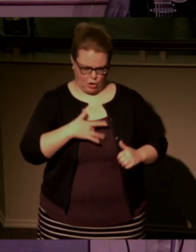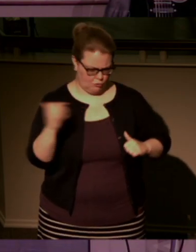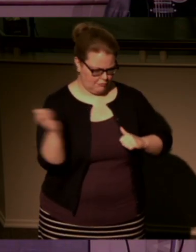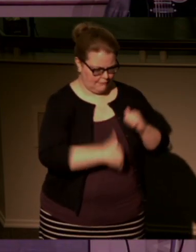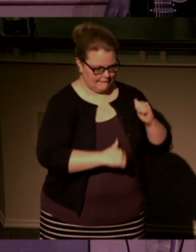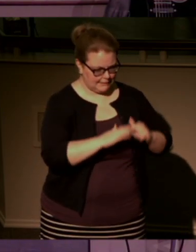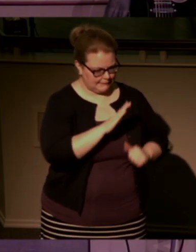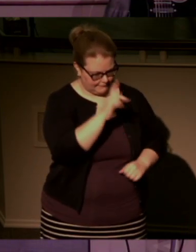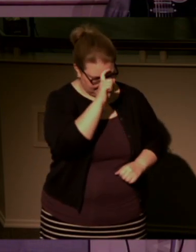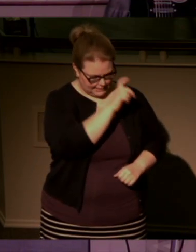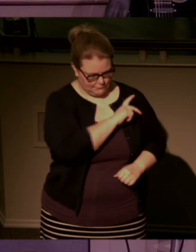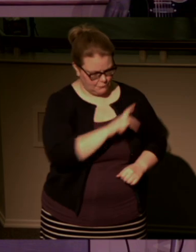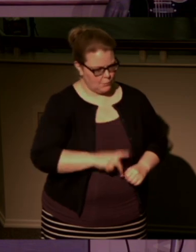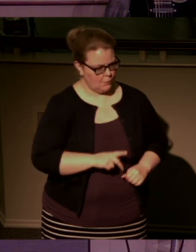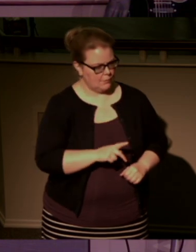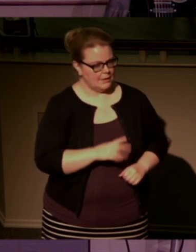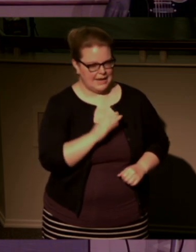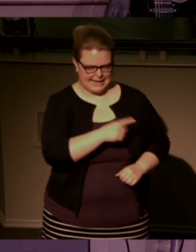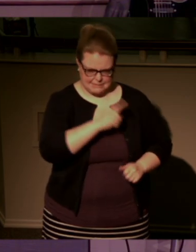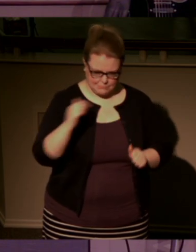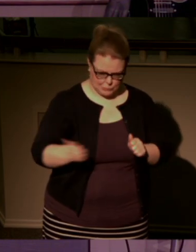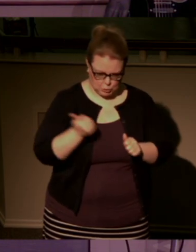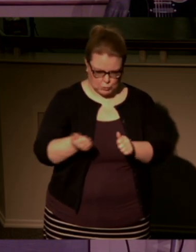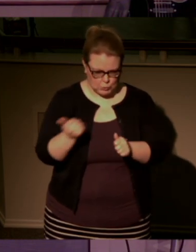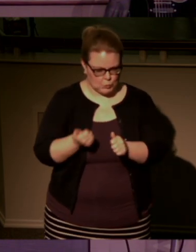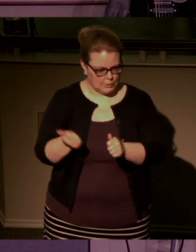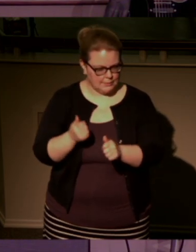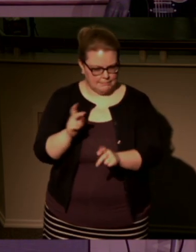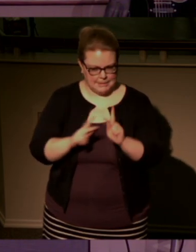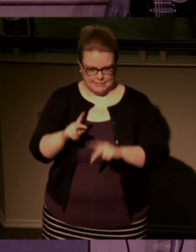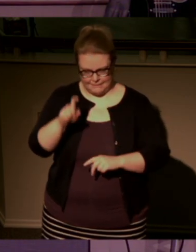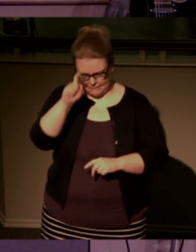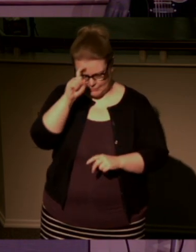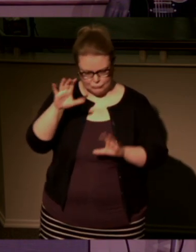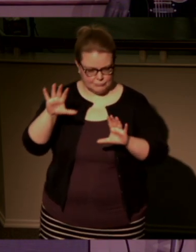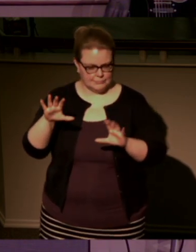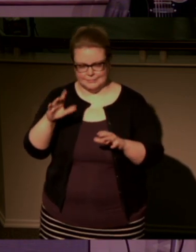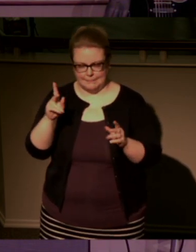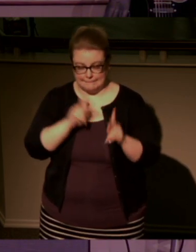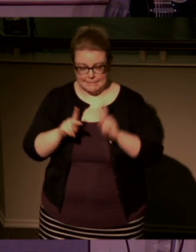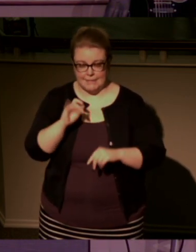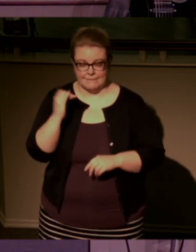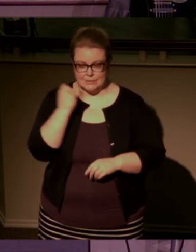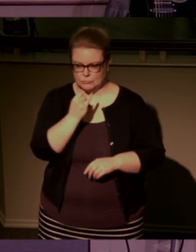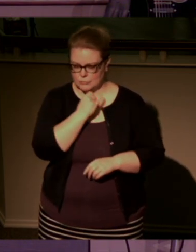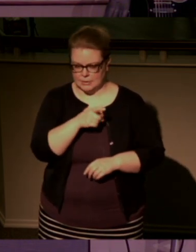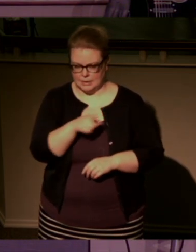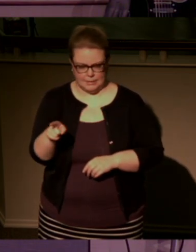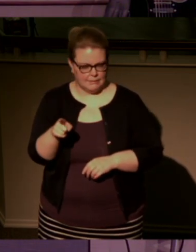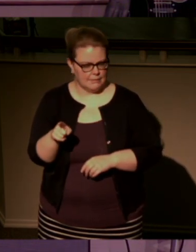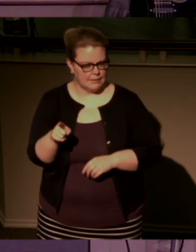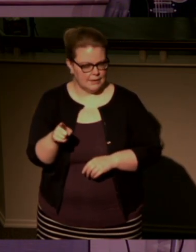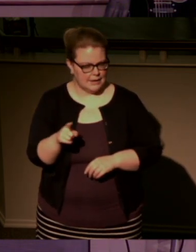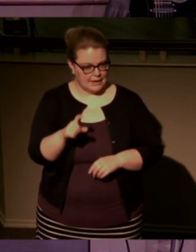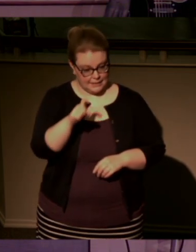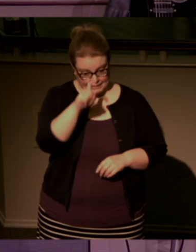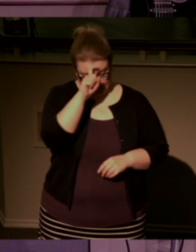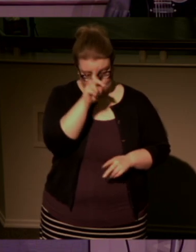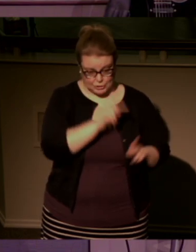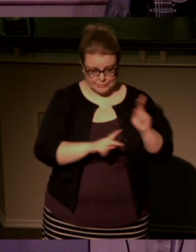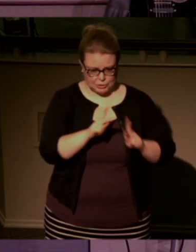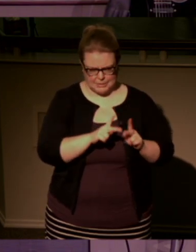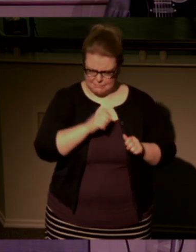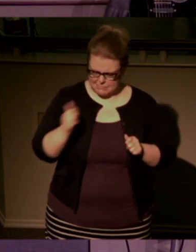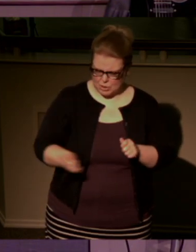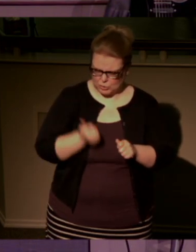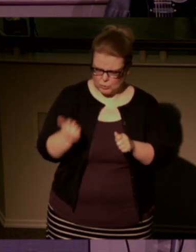of Egypt, and he pursued the people of Israel, while the people of Israel were going out defiantly. And the Egyptians pursued